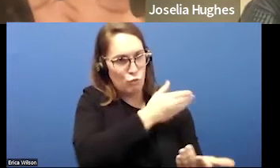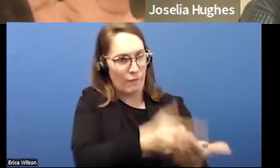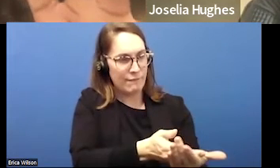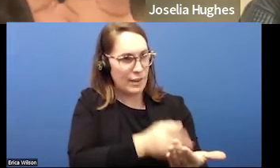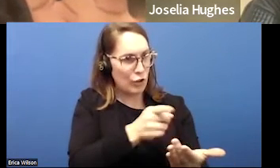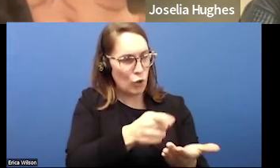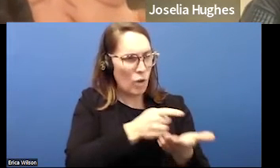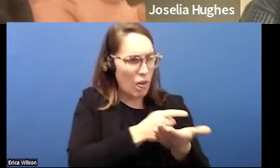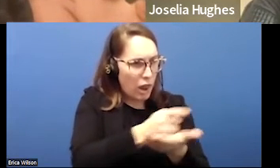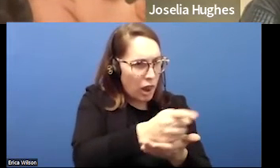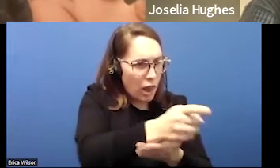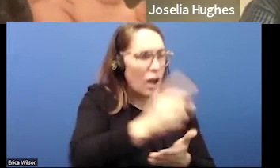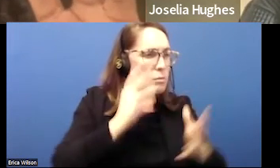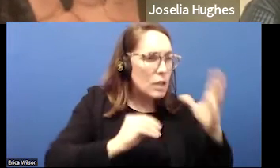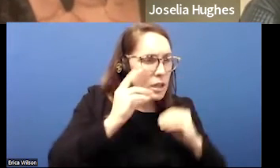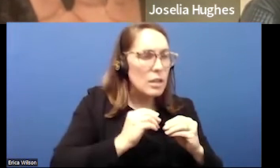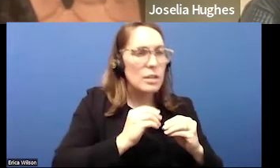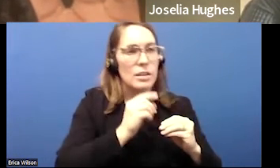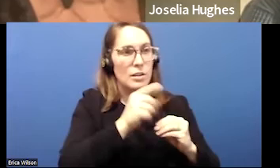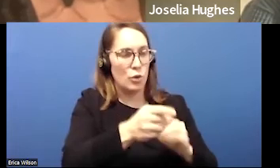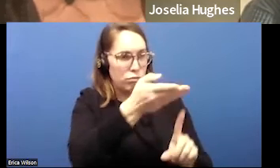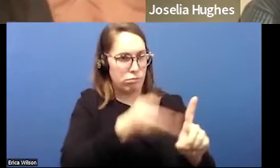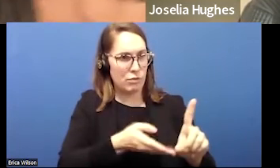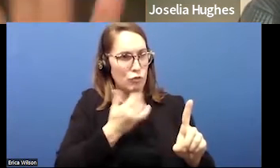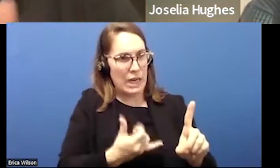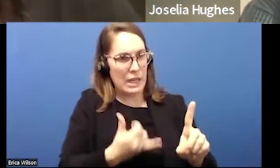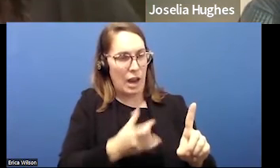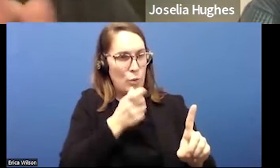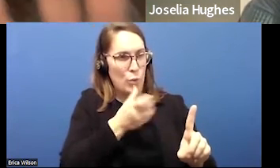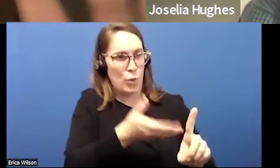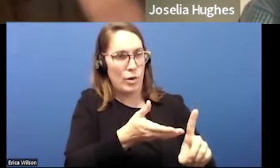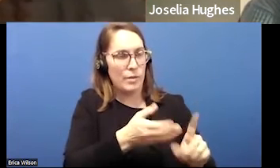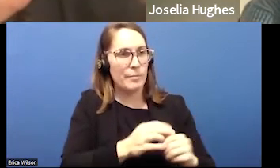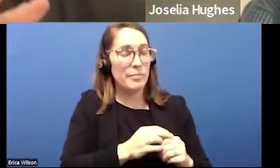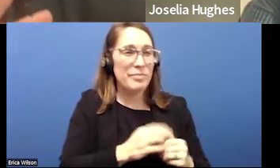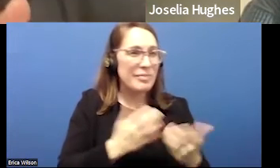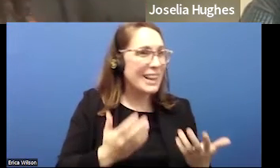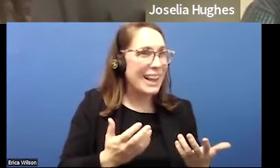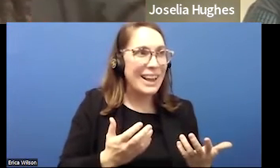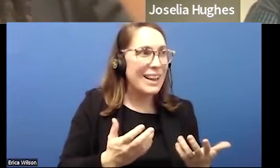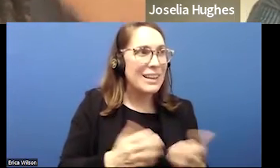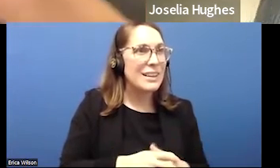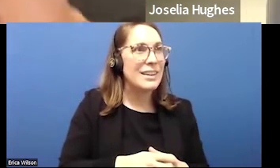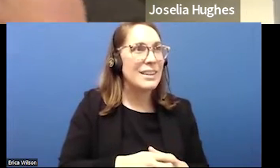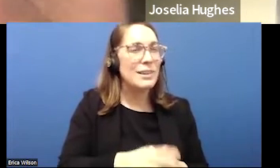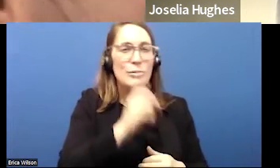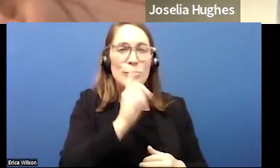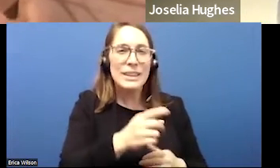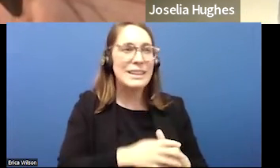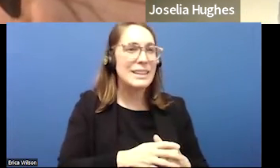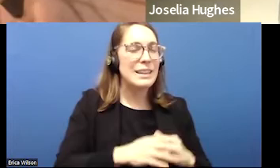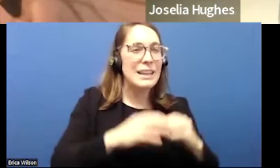And really the people the education, right?